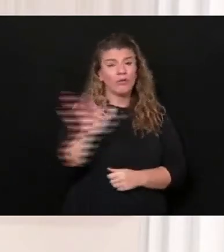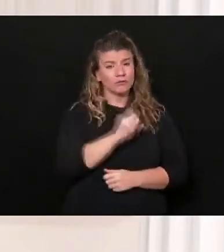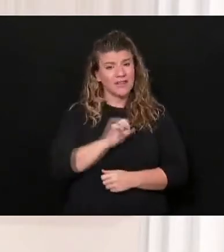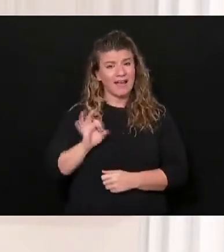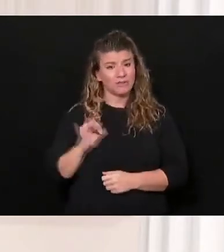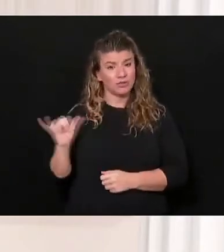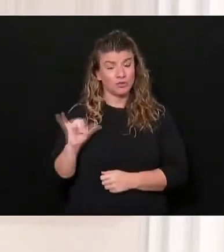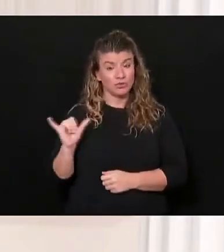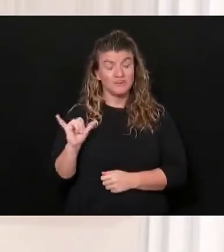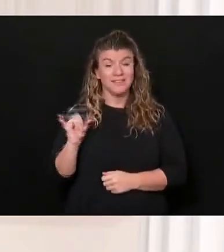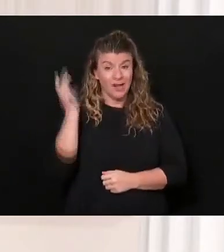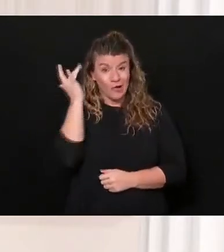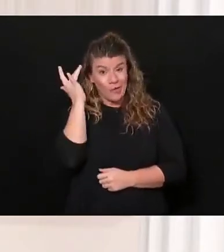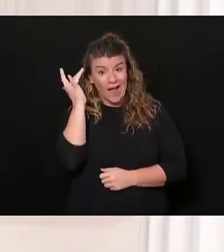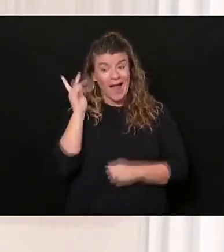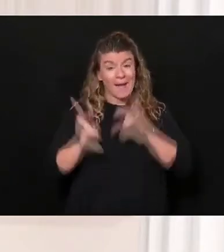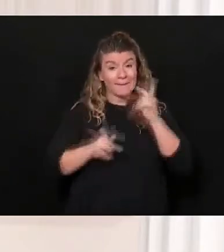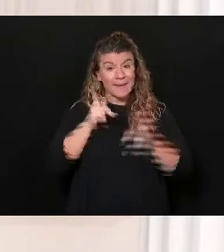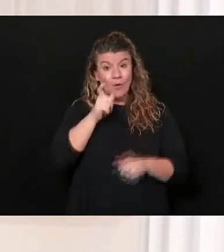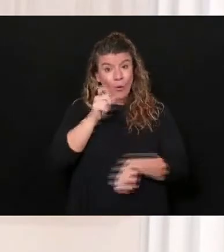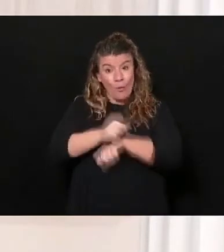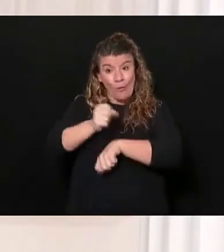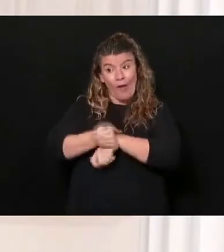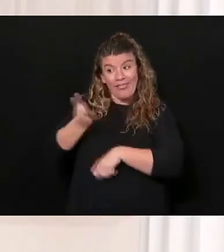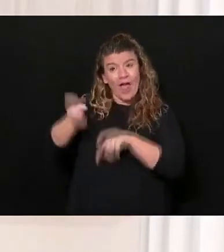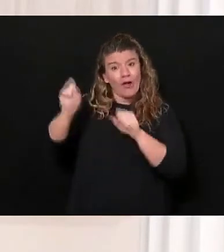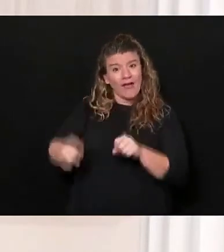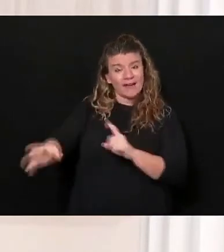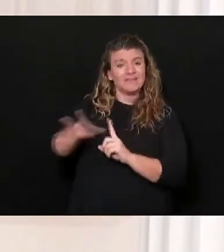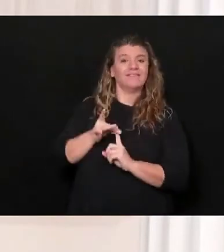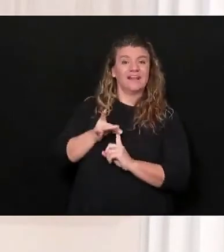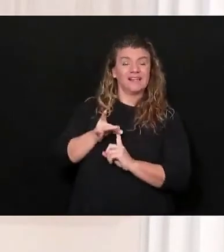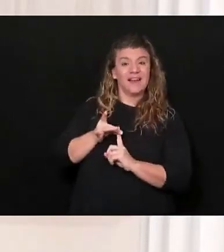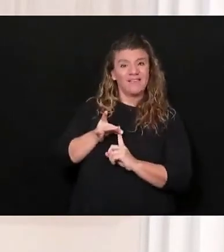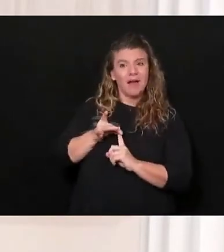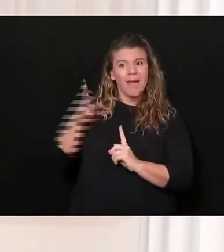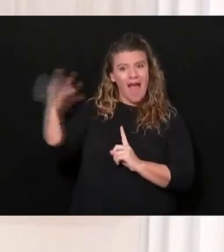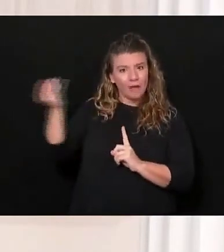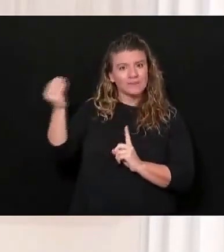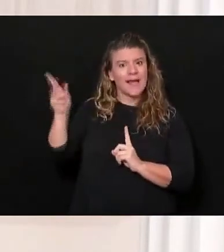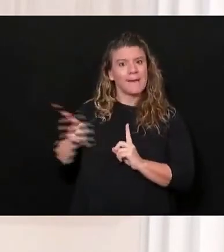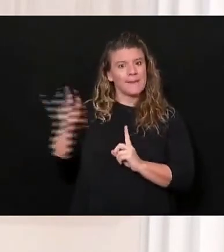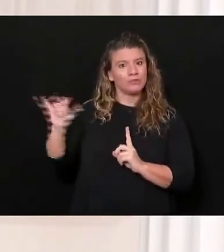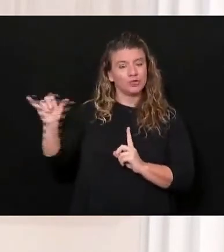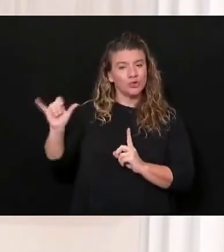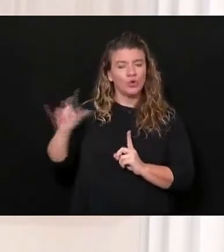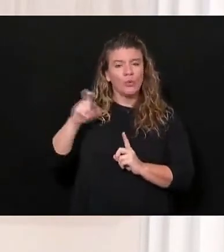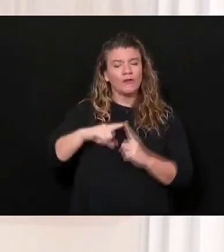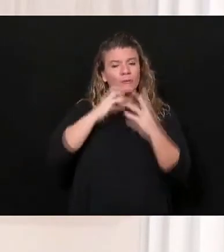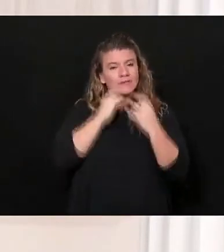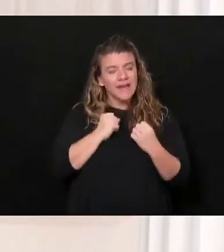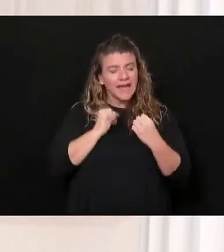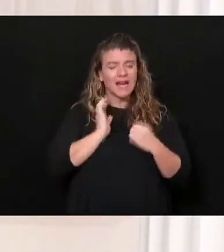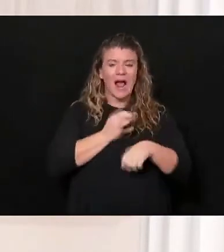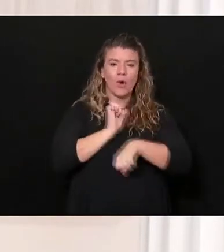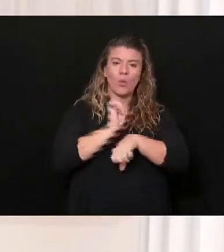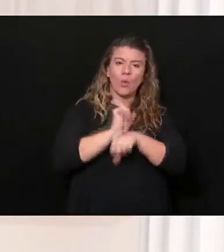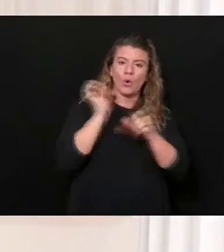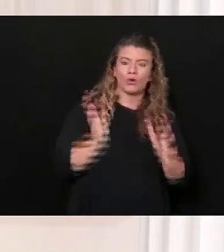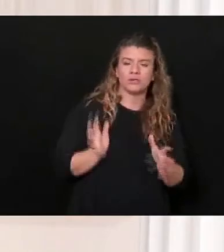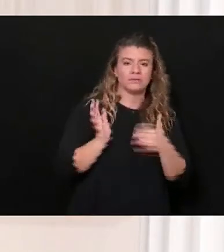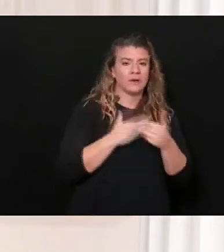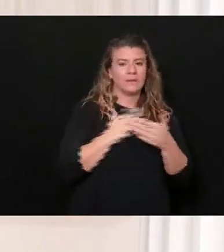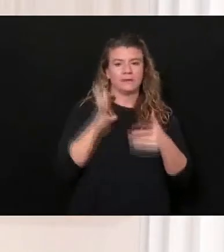people from the hospital also get infected, oftentimes from the community. So protecting our vital workers, whether it's